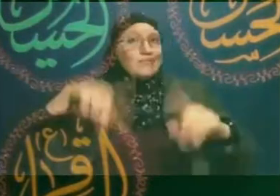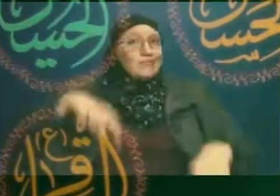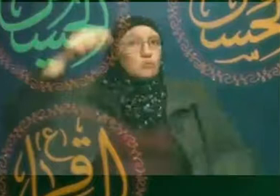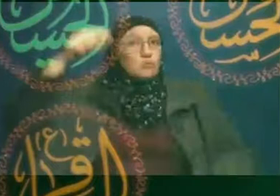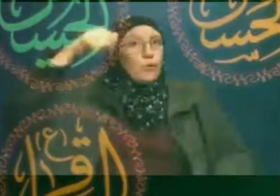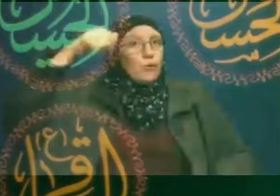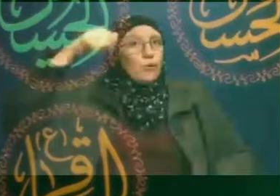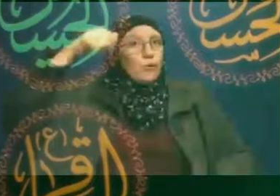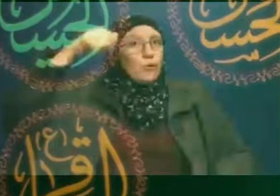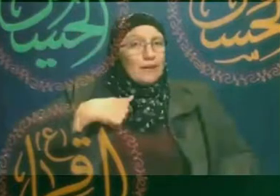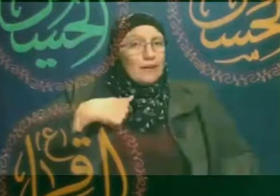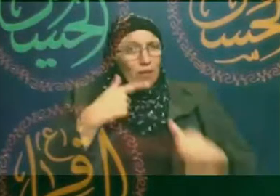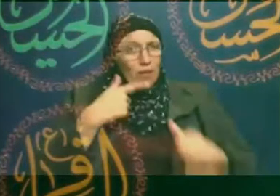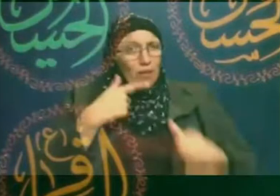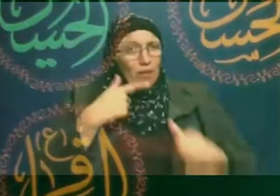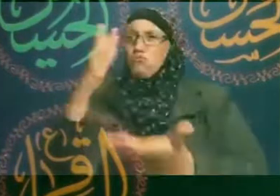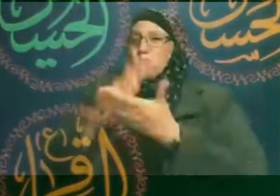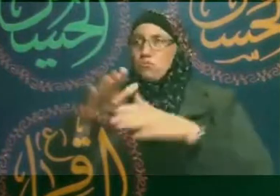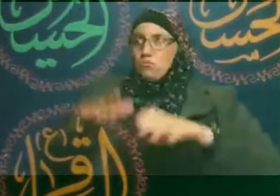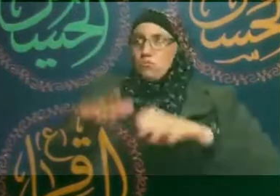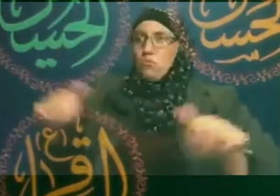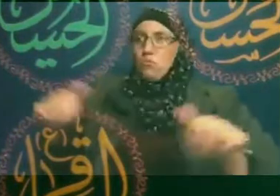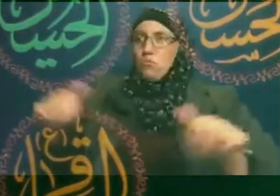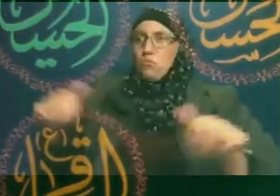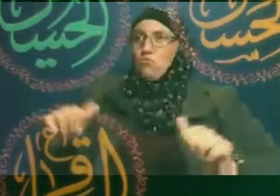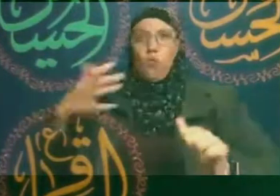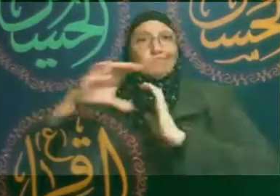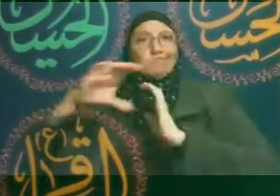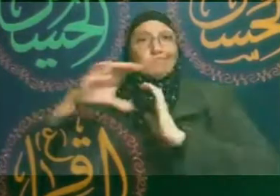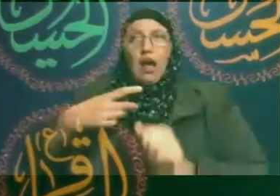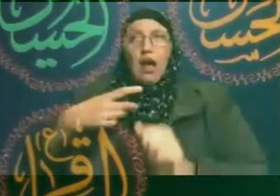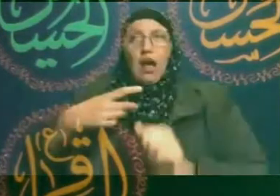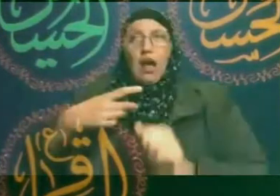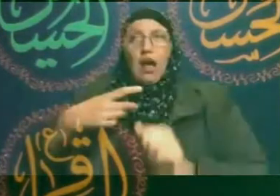the communication, I answer the call of the caller.